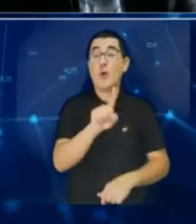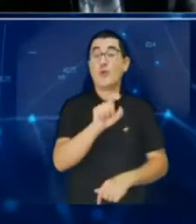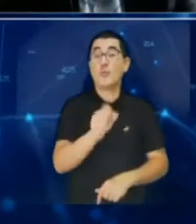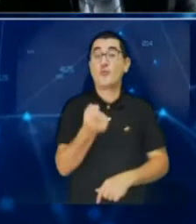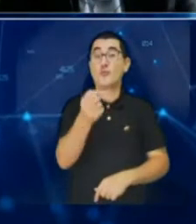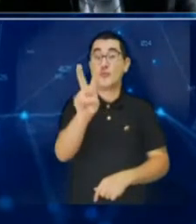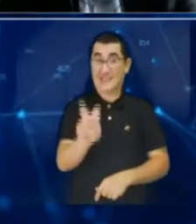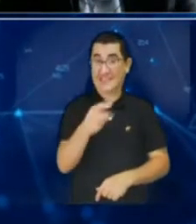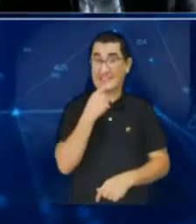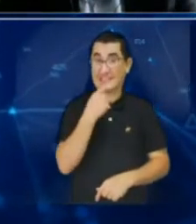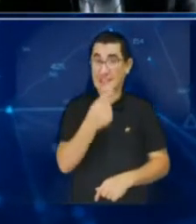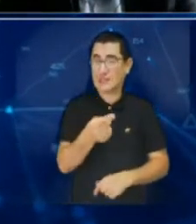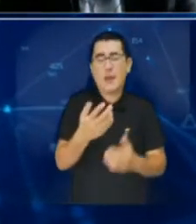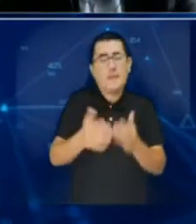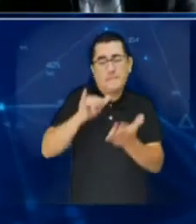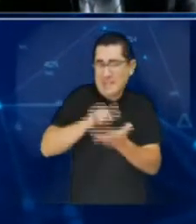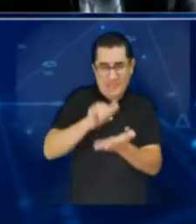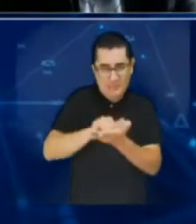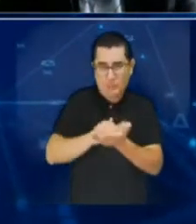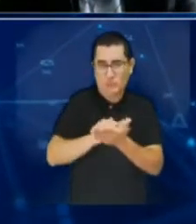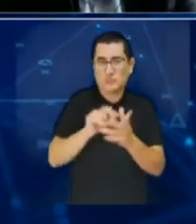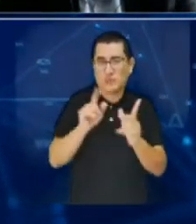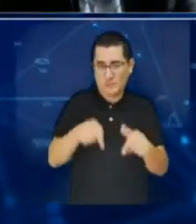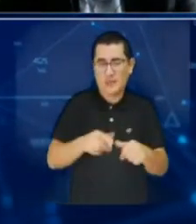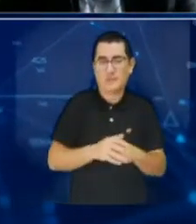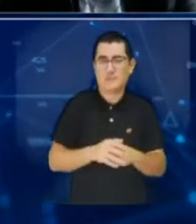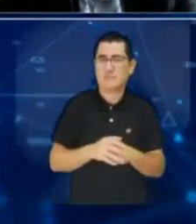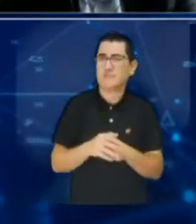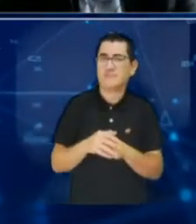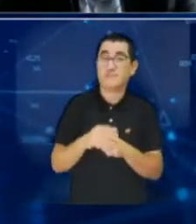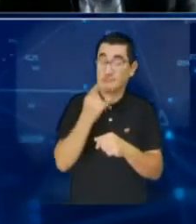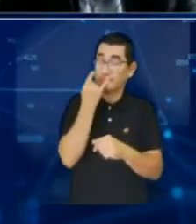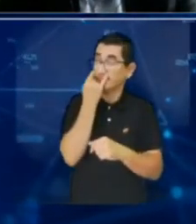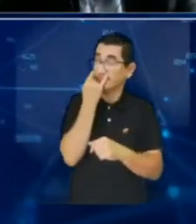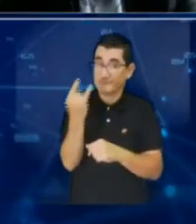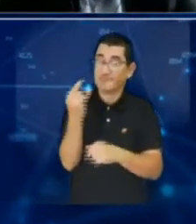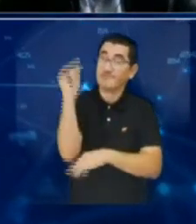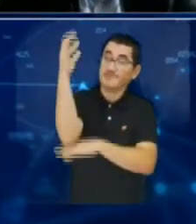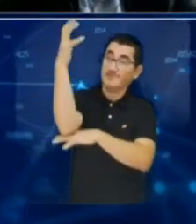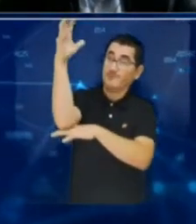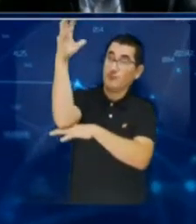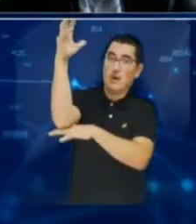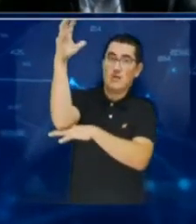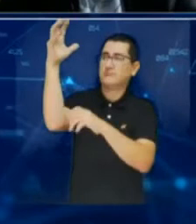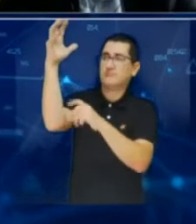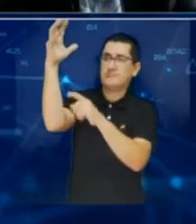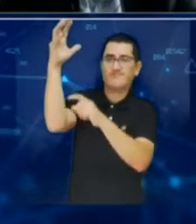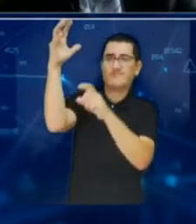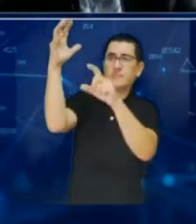for 1.17, likewise, links between satellites,